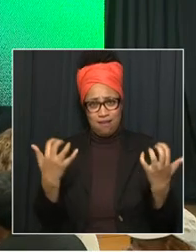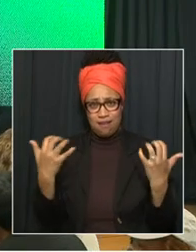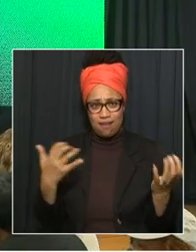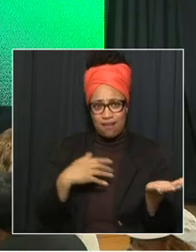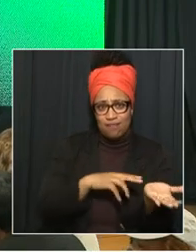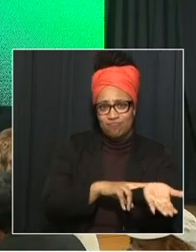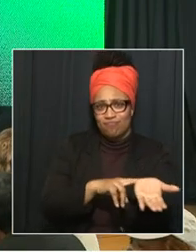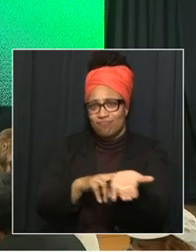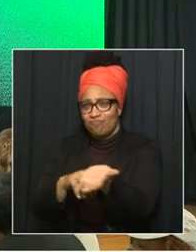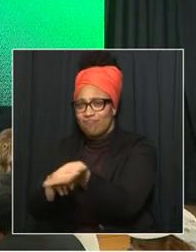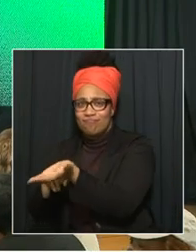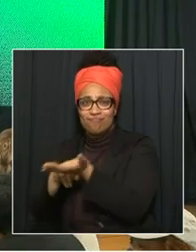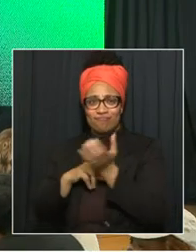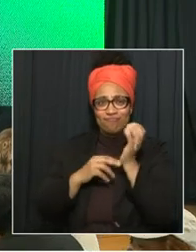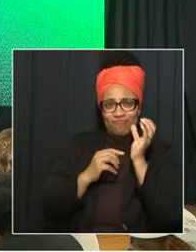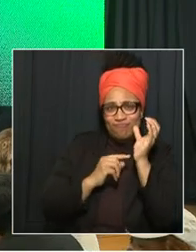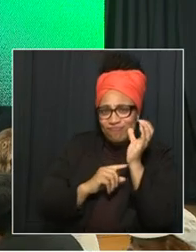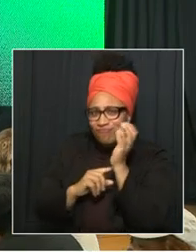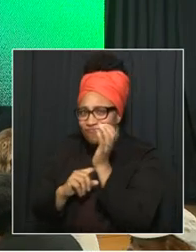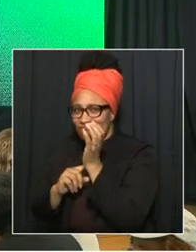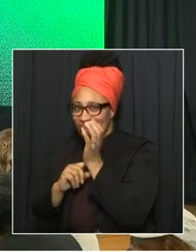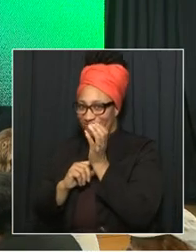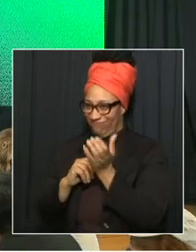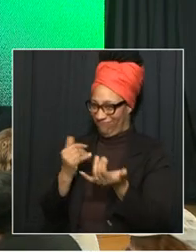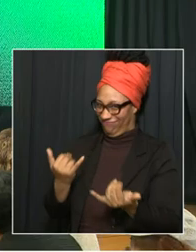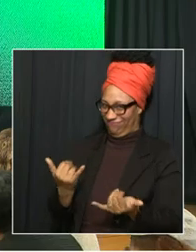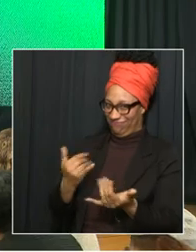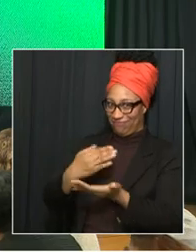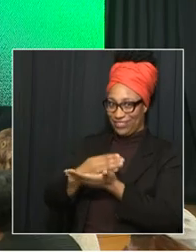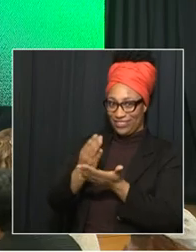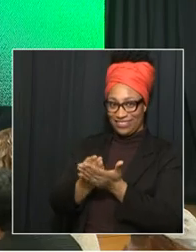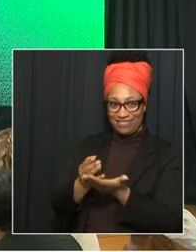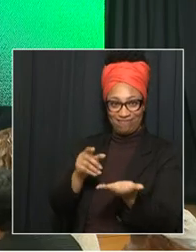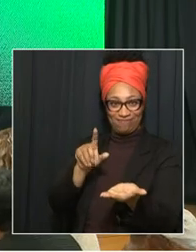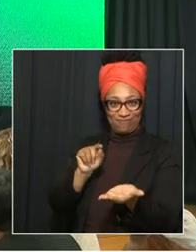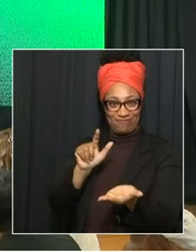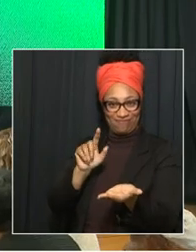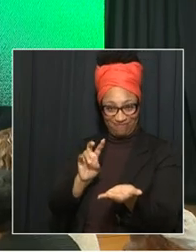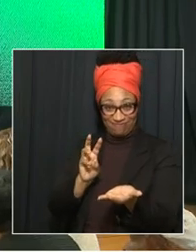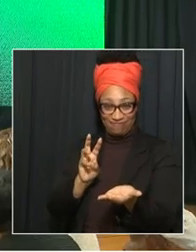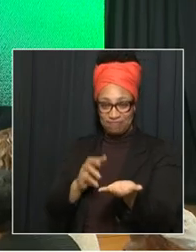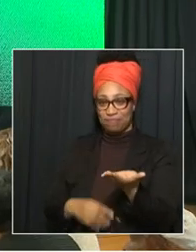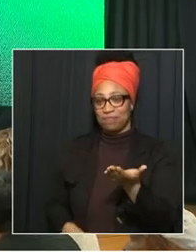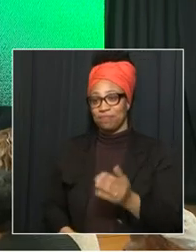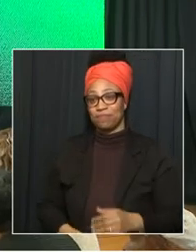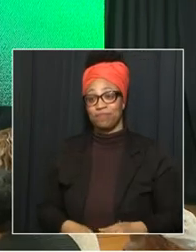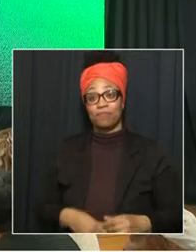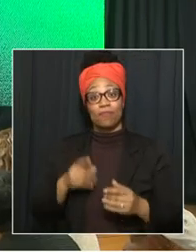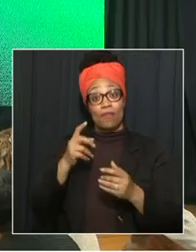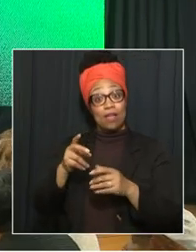and if you're watching on television, please dial in. You can reach us at